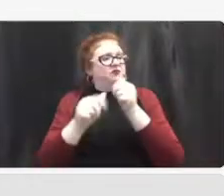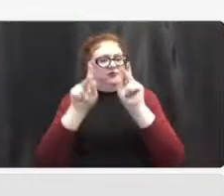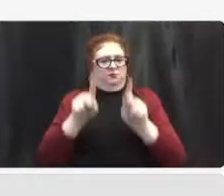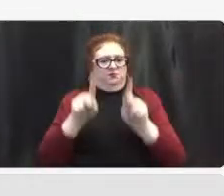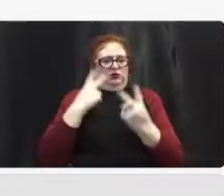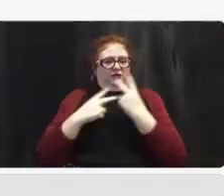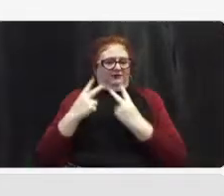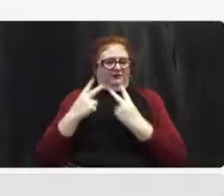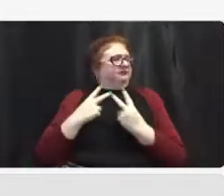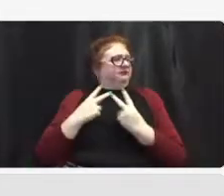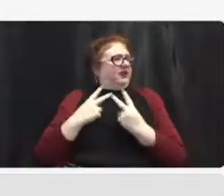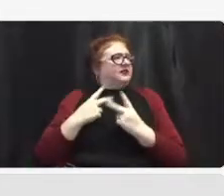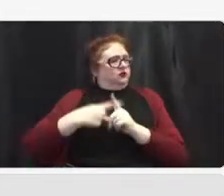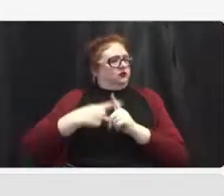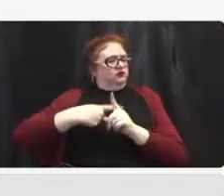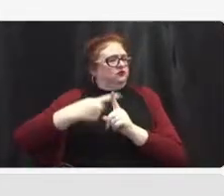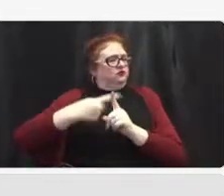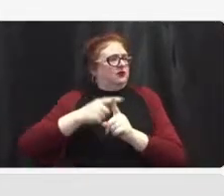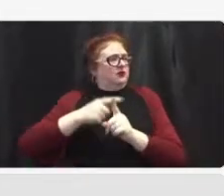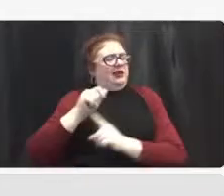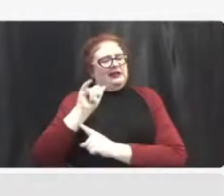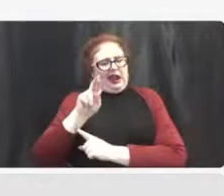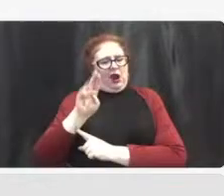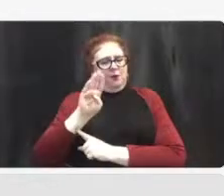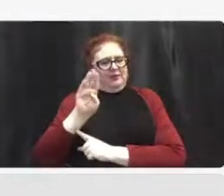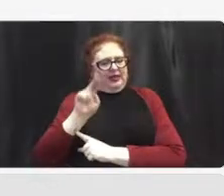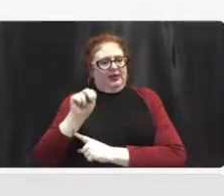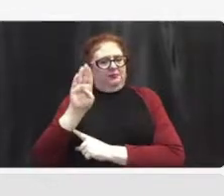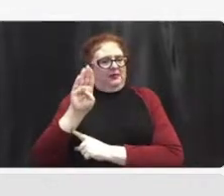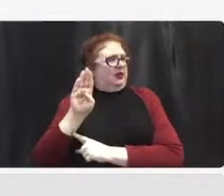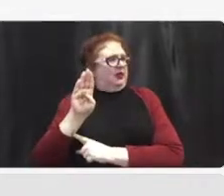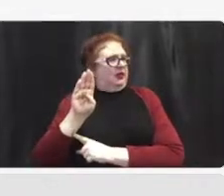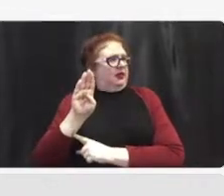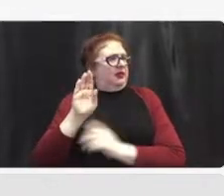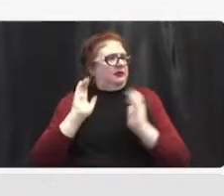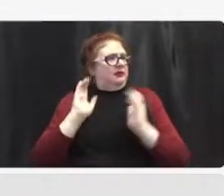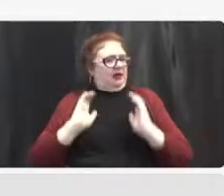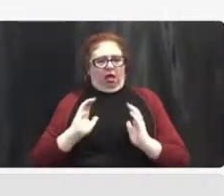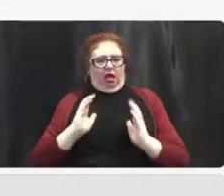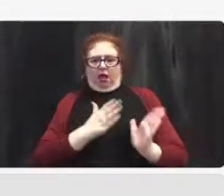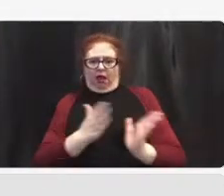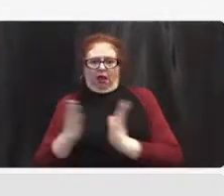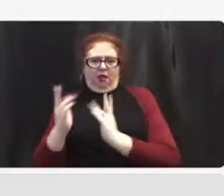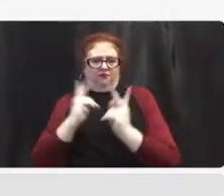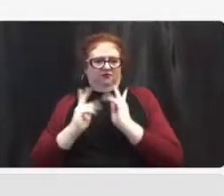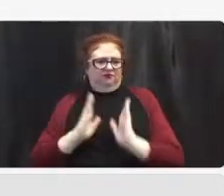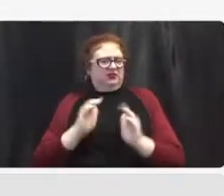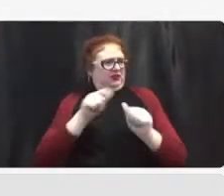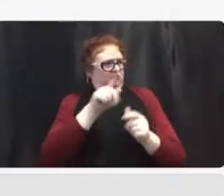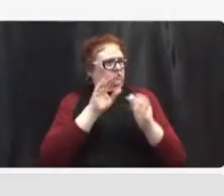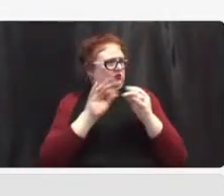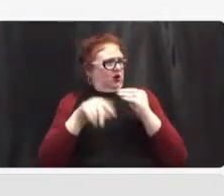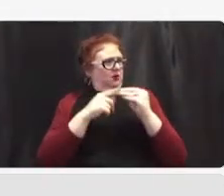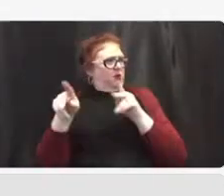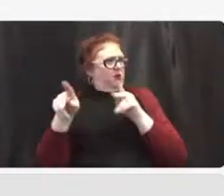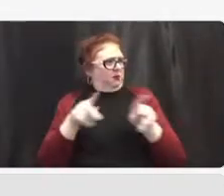in or Airbnb rental clientele. Is there any way you can speak to that?